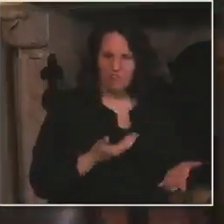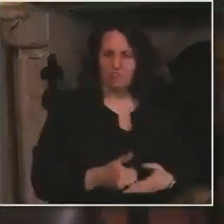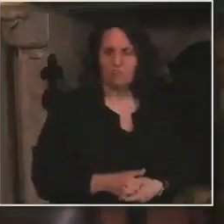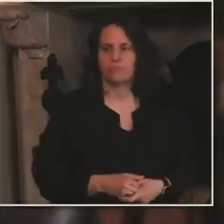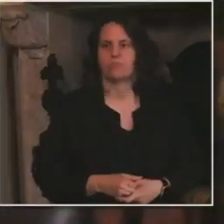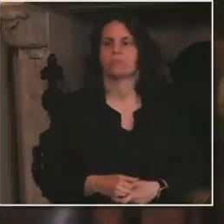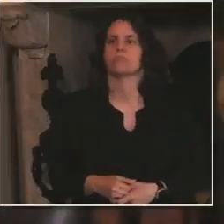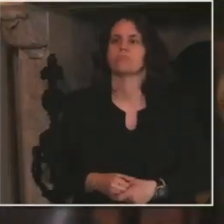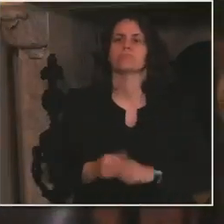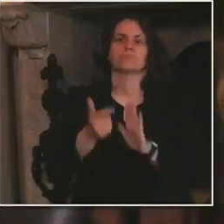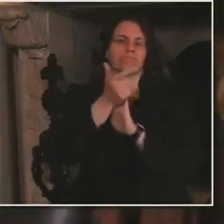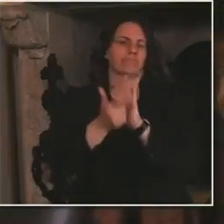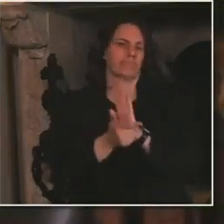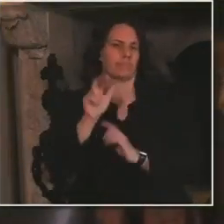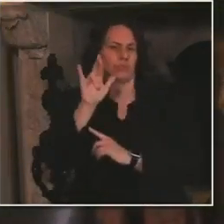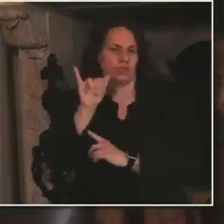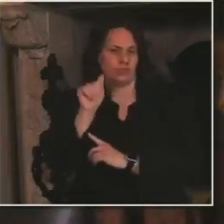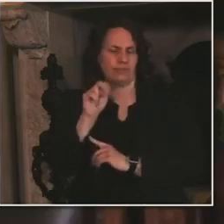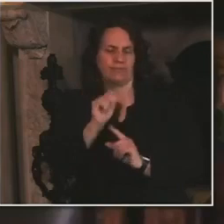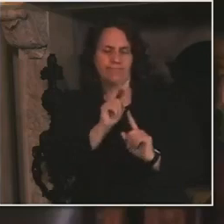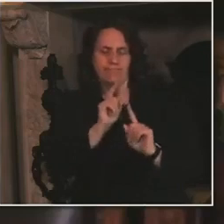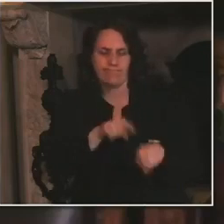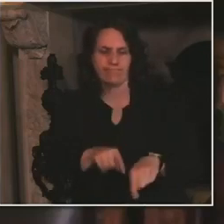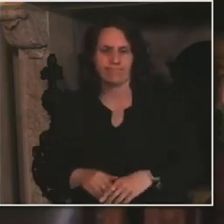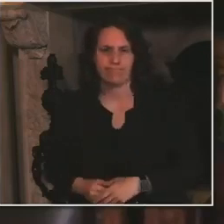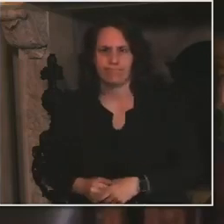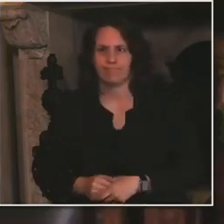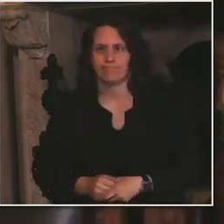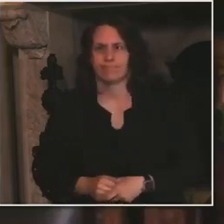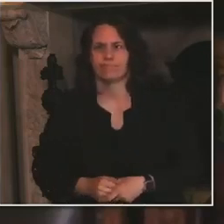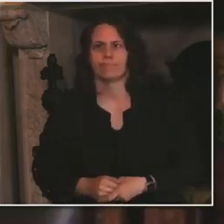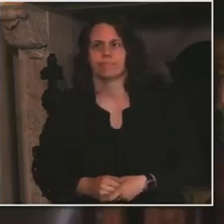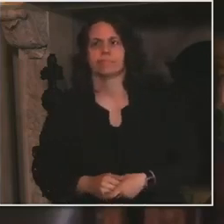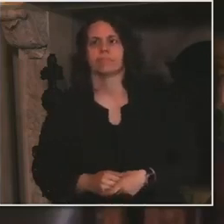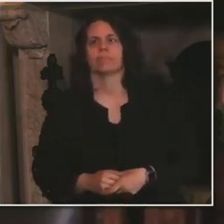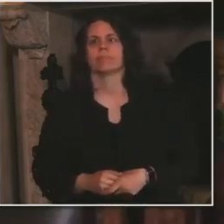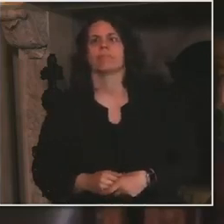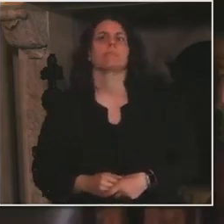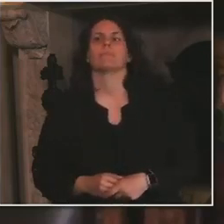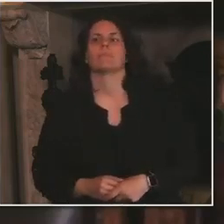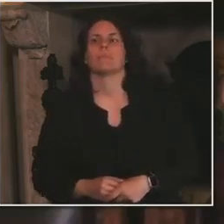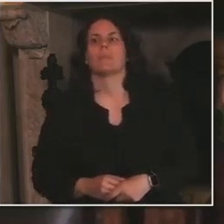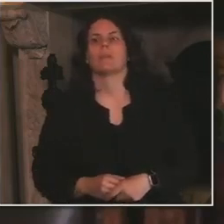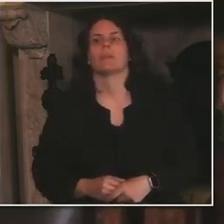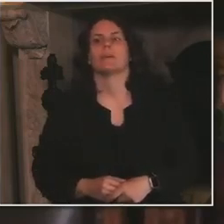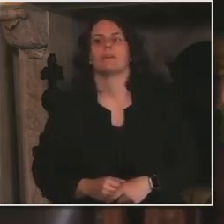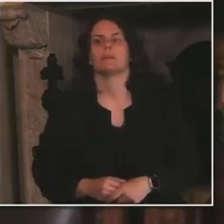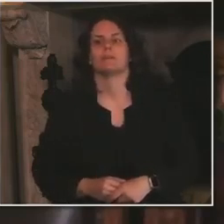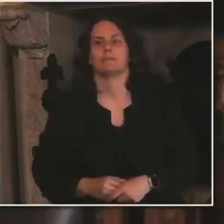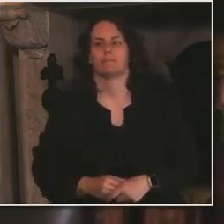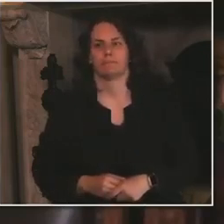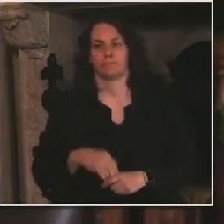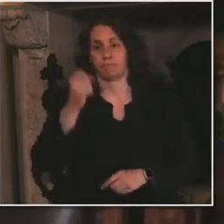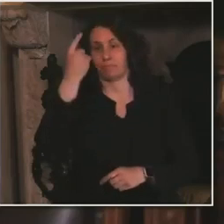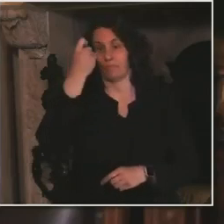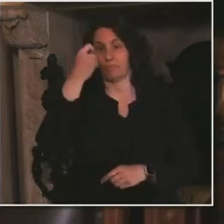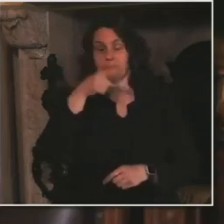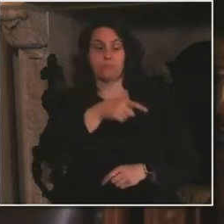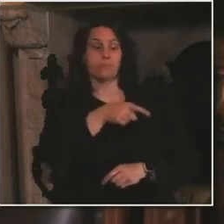this allows is it allows all businesses to be able to do a drop off of goods or animals. So as the governor mentioned in his opening remarks, gave